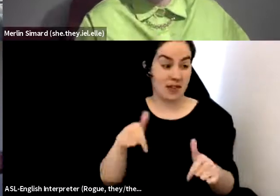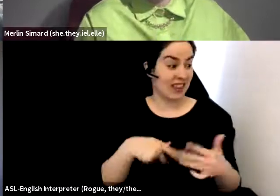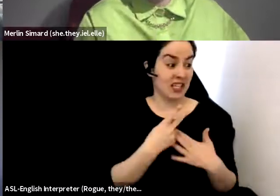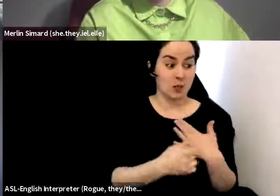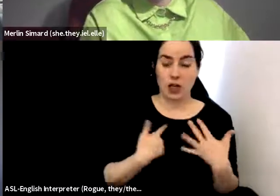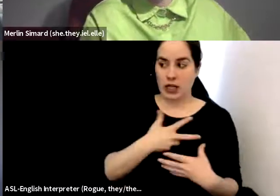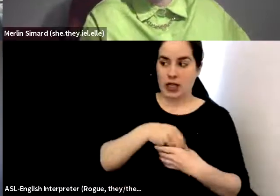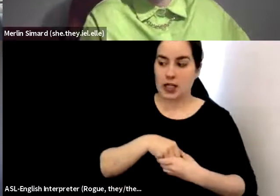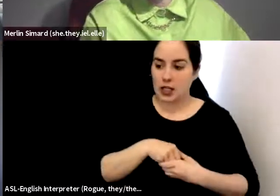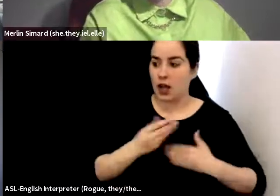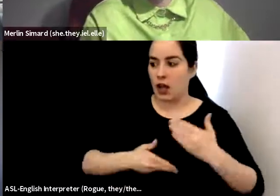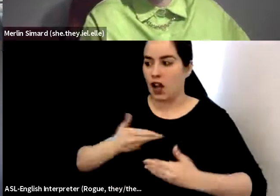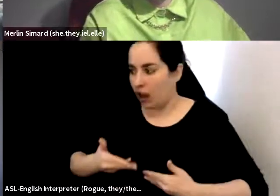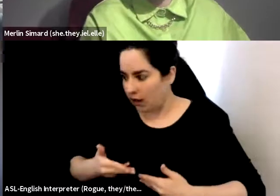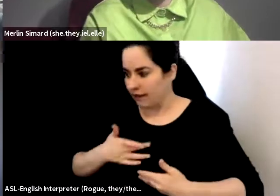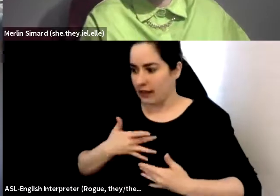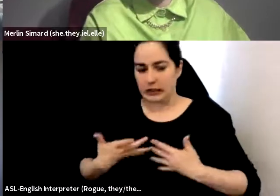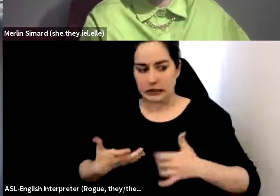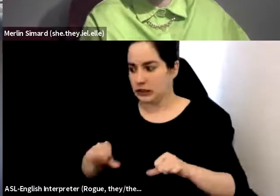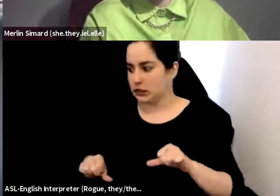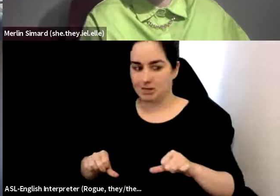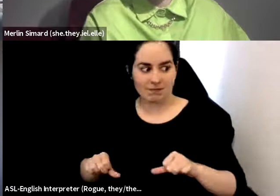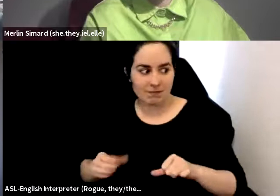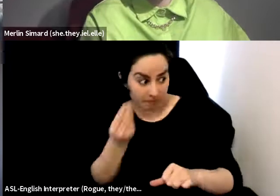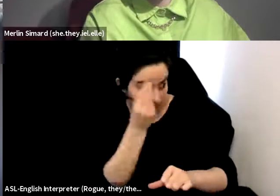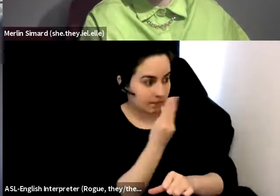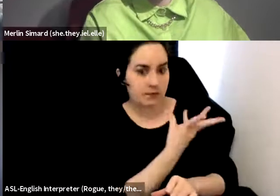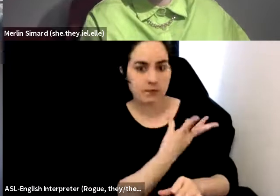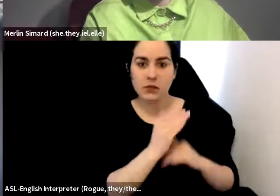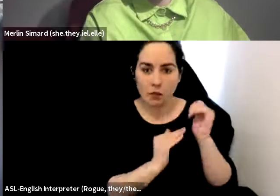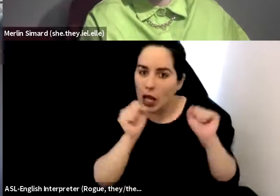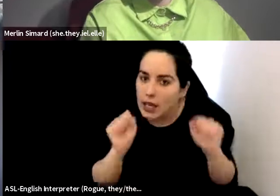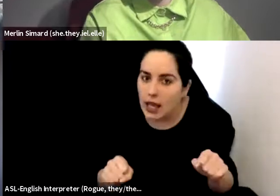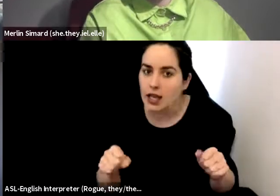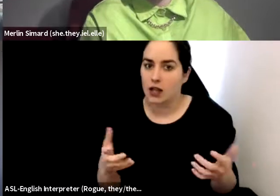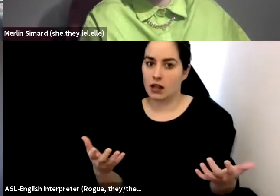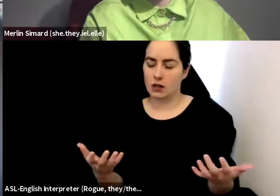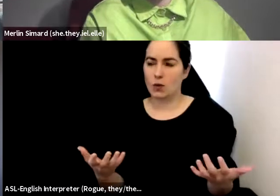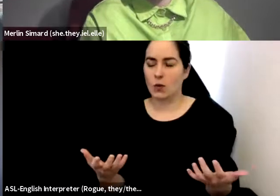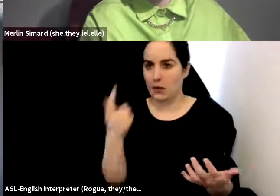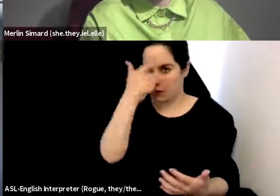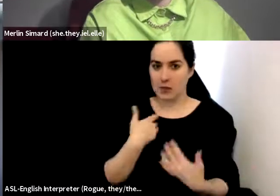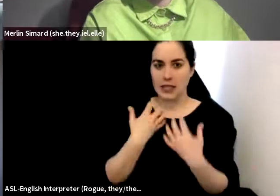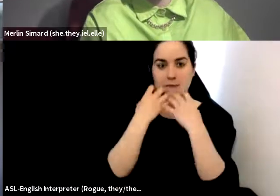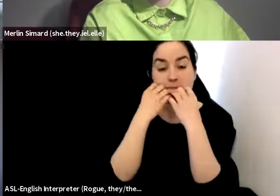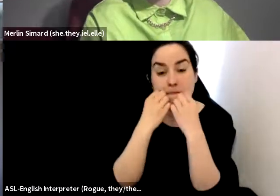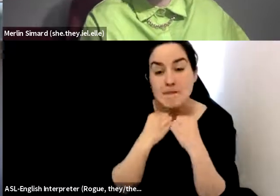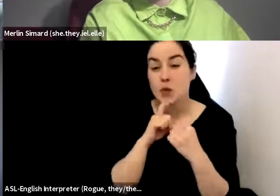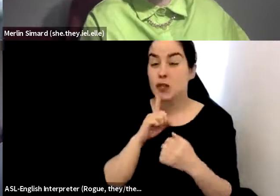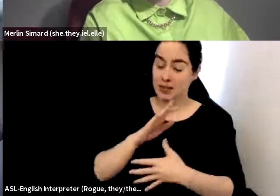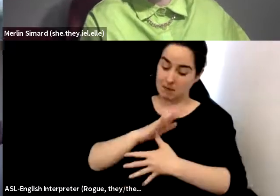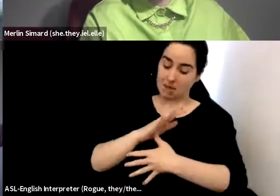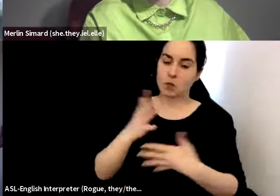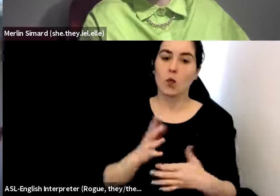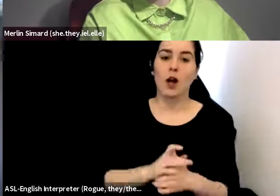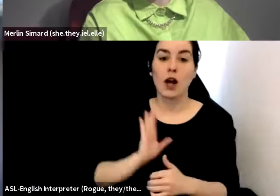with, or they can just see another avenue. That so what's sacred for me is knowing that we all have a voice inside of the work, and that the